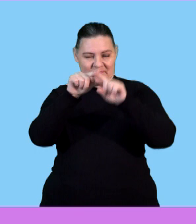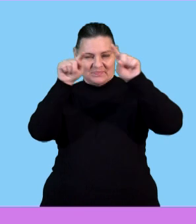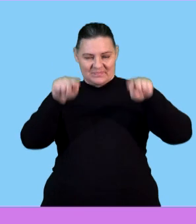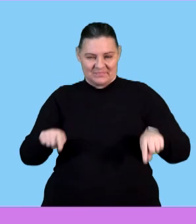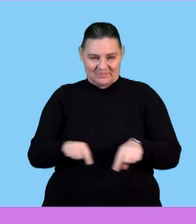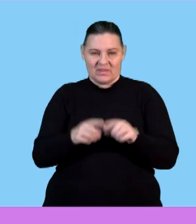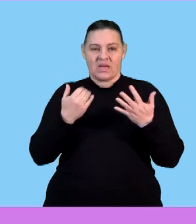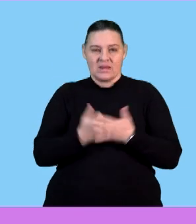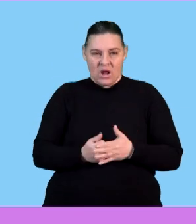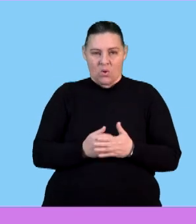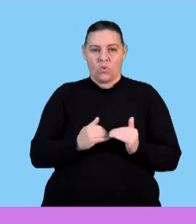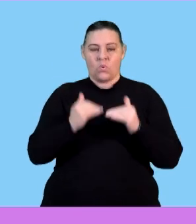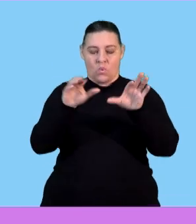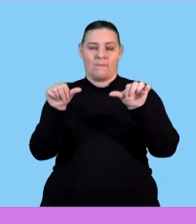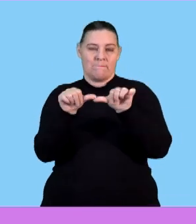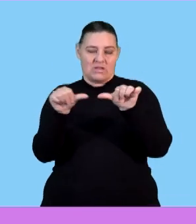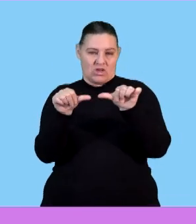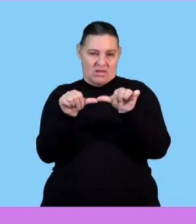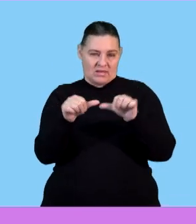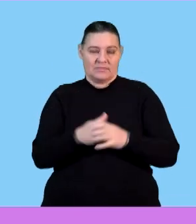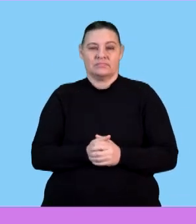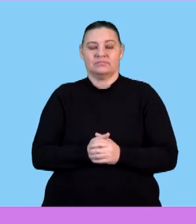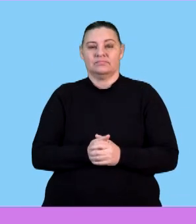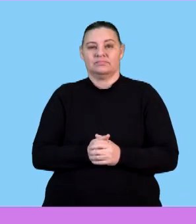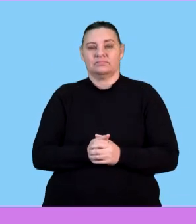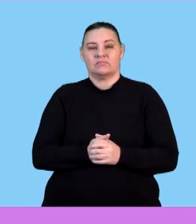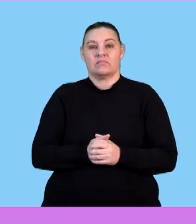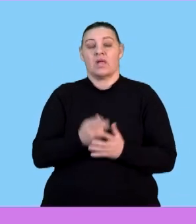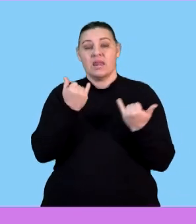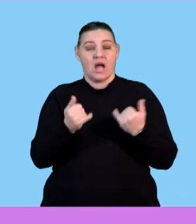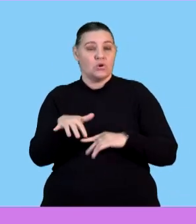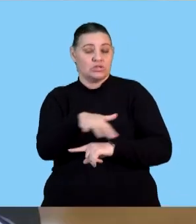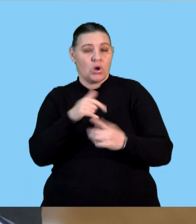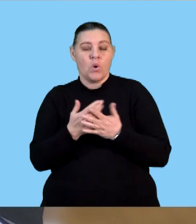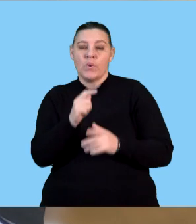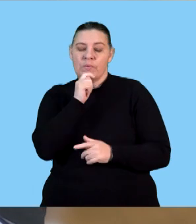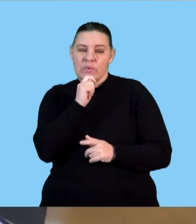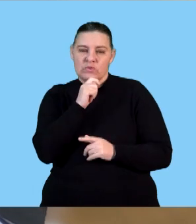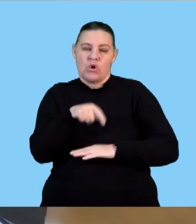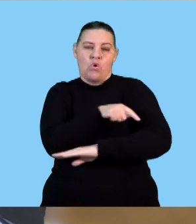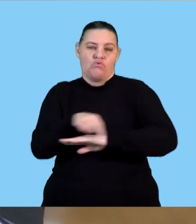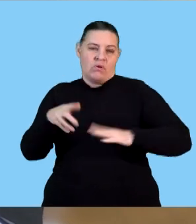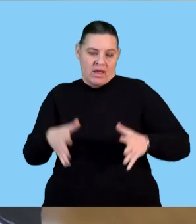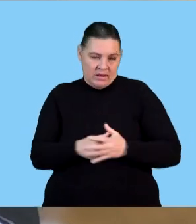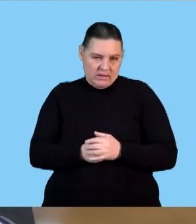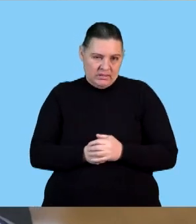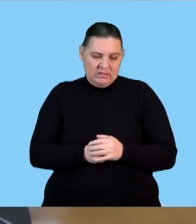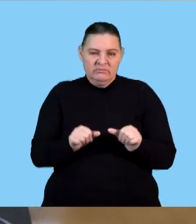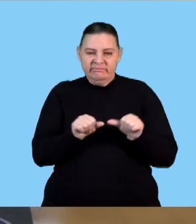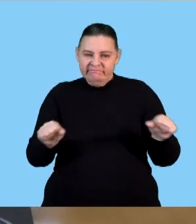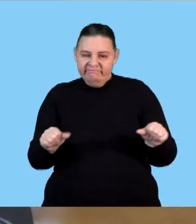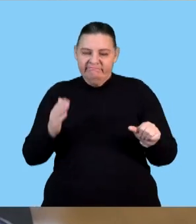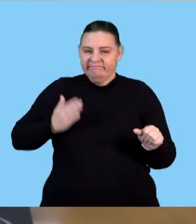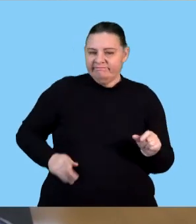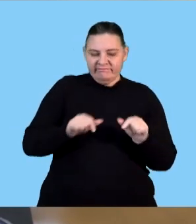to measuring perimeter. So, in this situation, we're using a ruler to measure the length